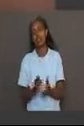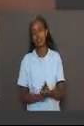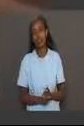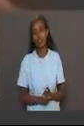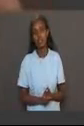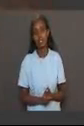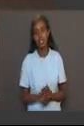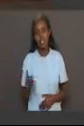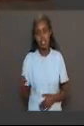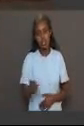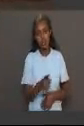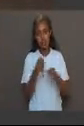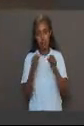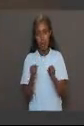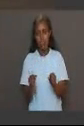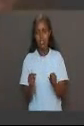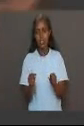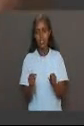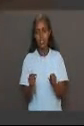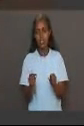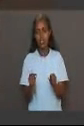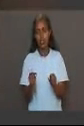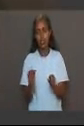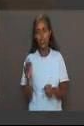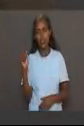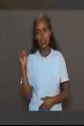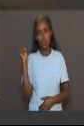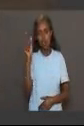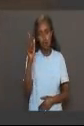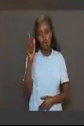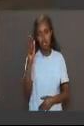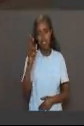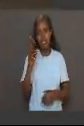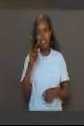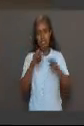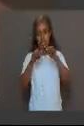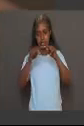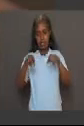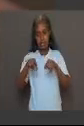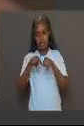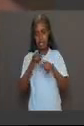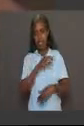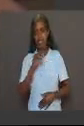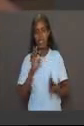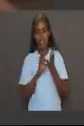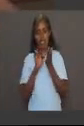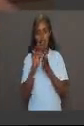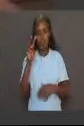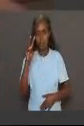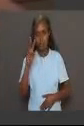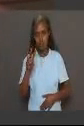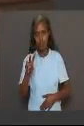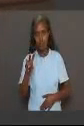The probability that you can roll the die and have the number 2